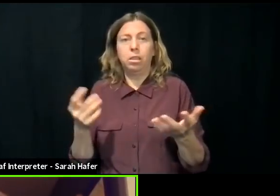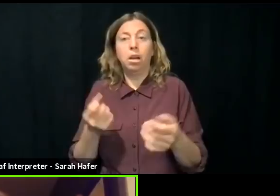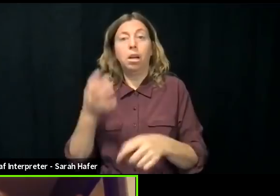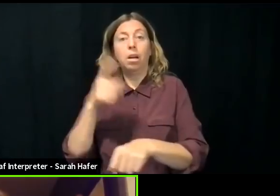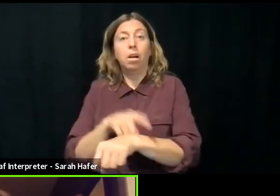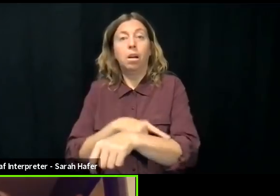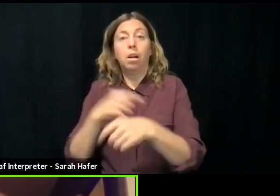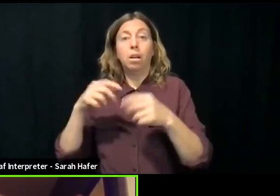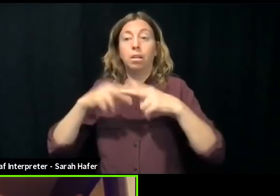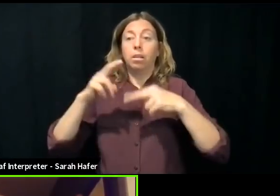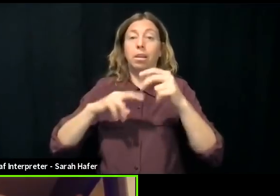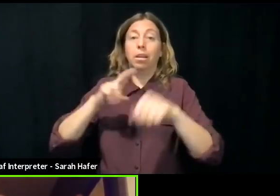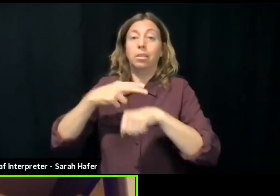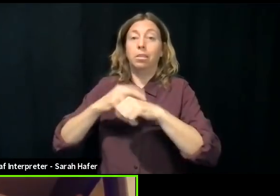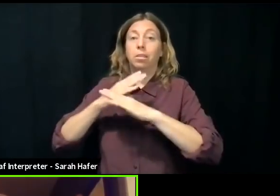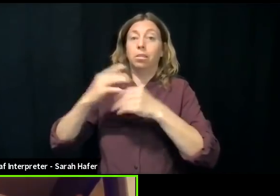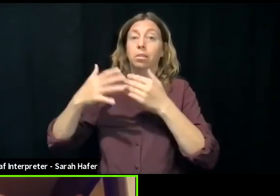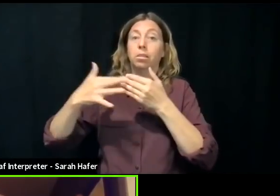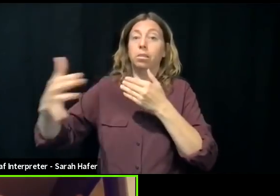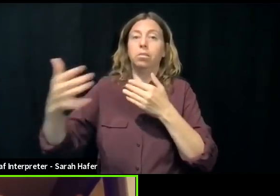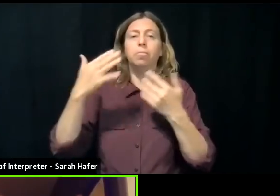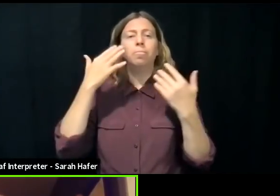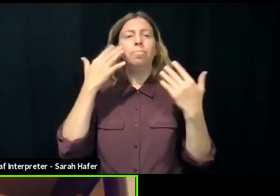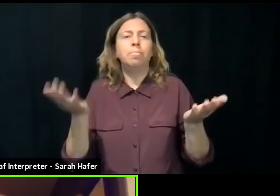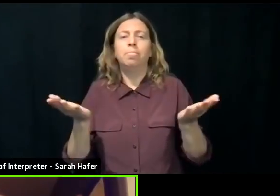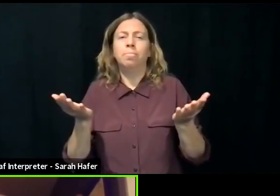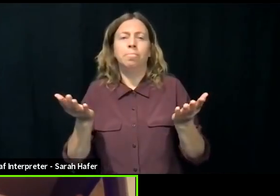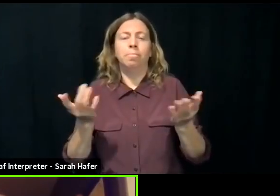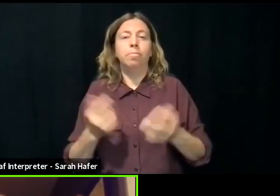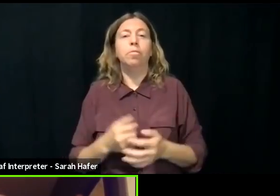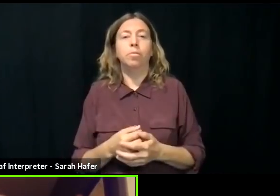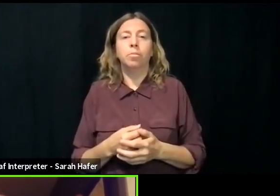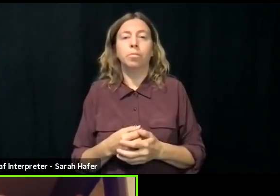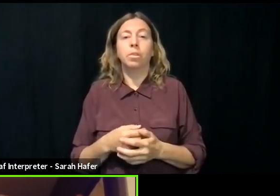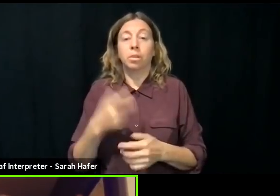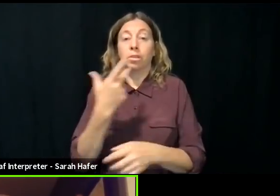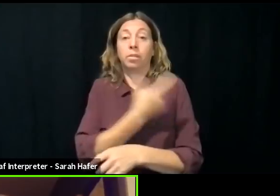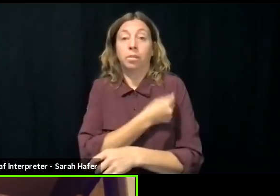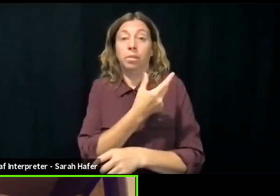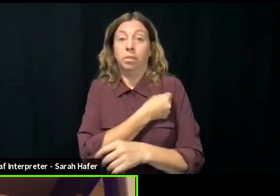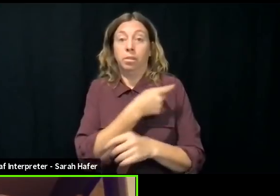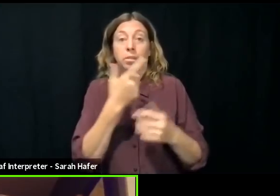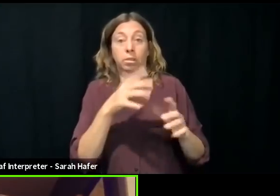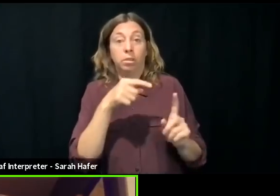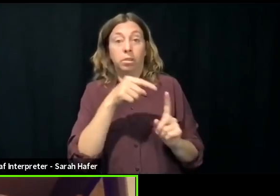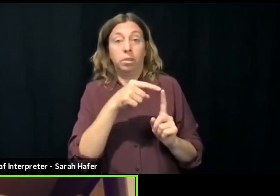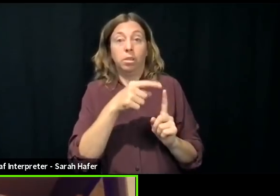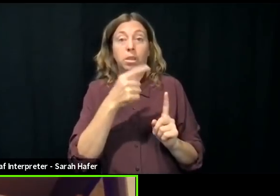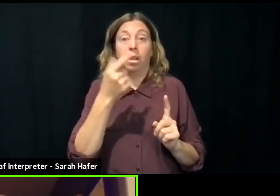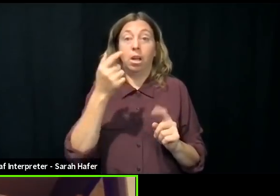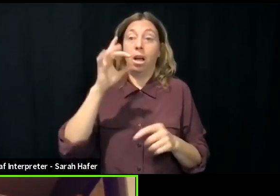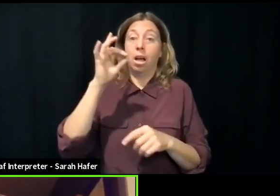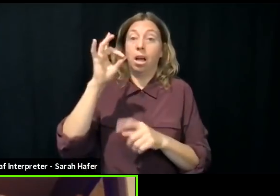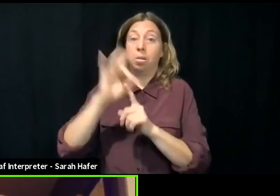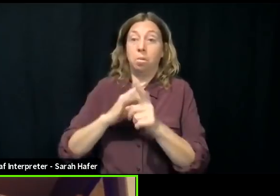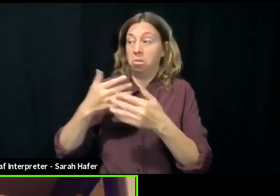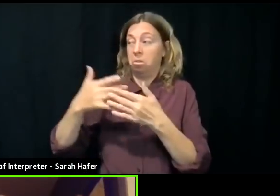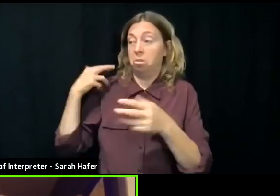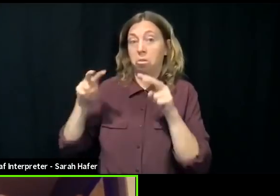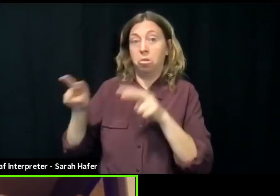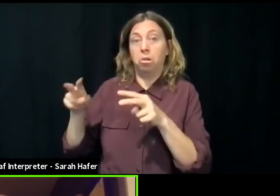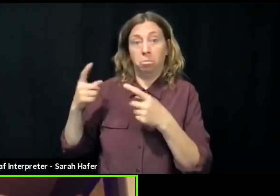current immunity following vaccine lasts at least 8 months and is continued to be studied and doesn't show any signs of waning. So